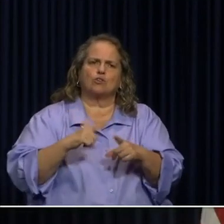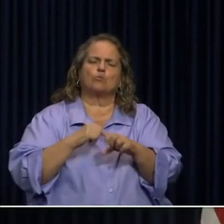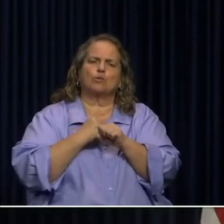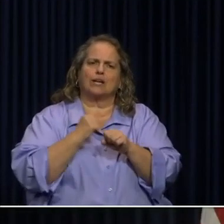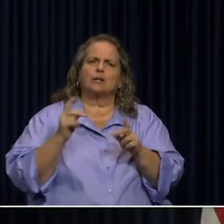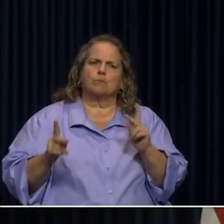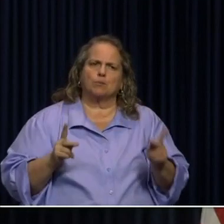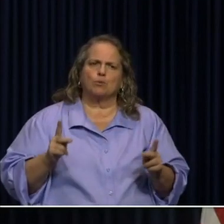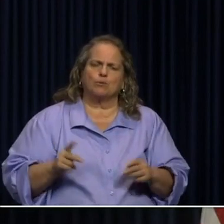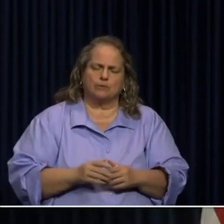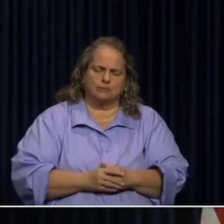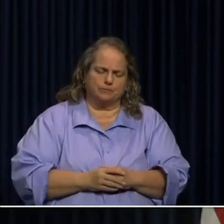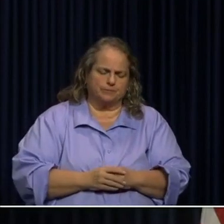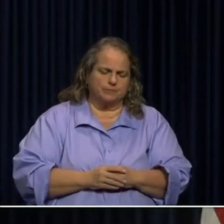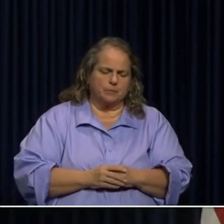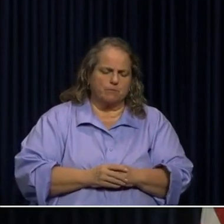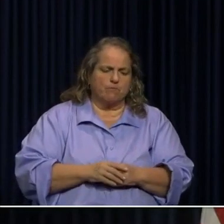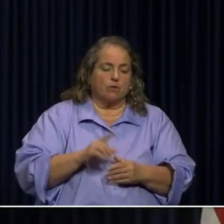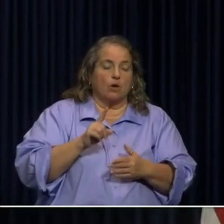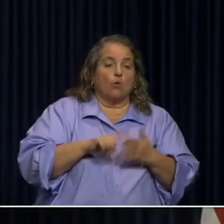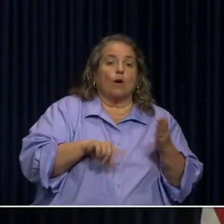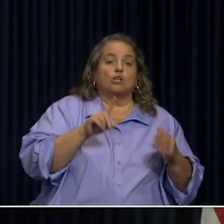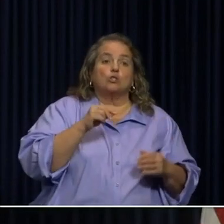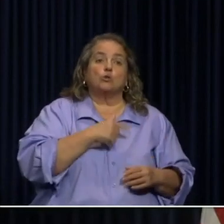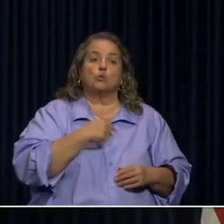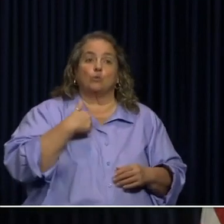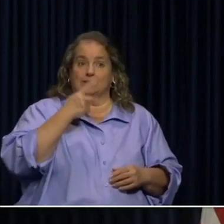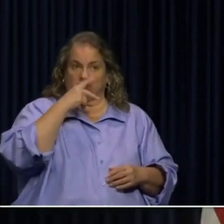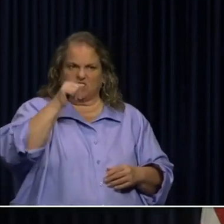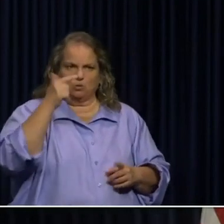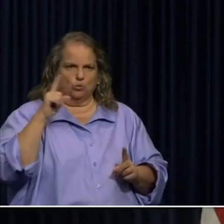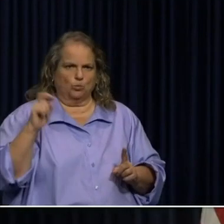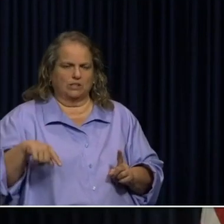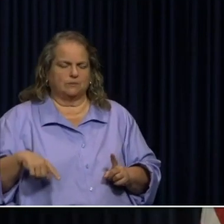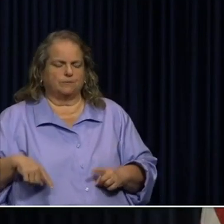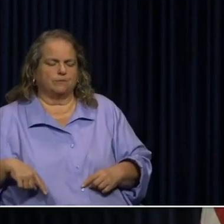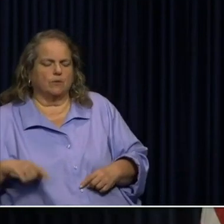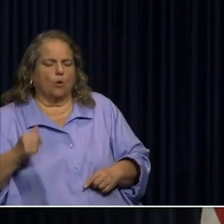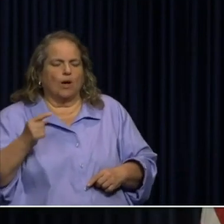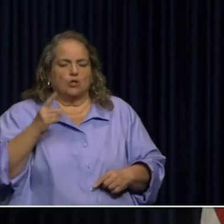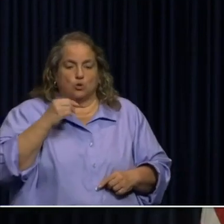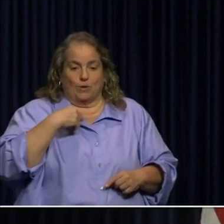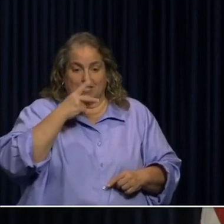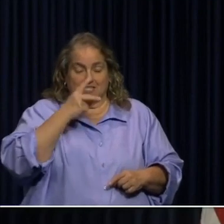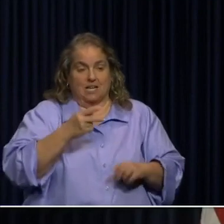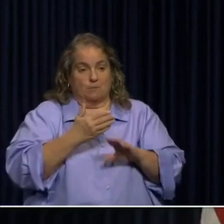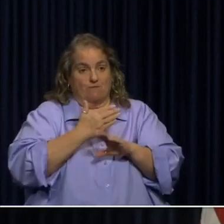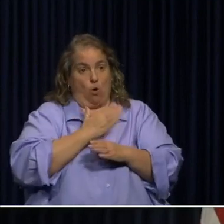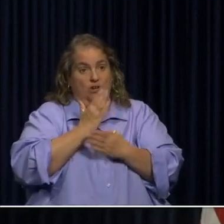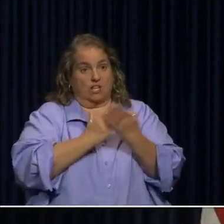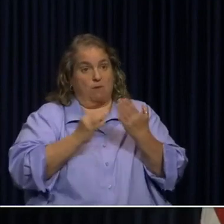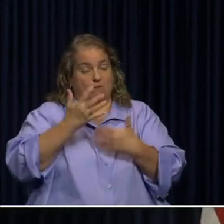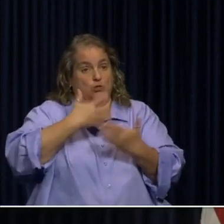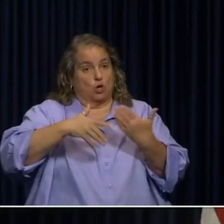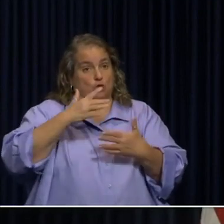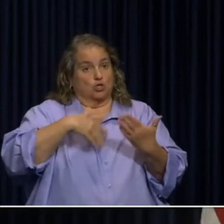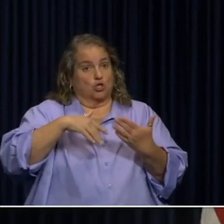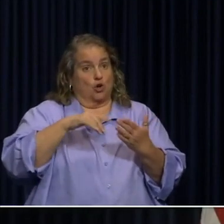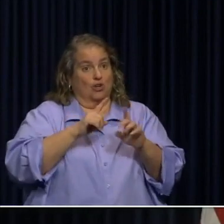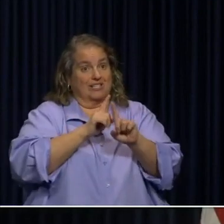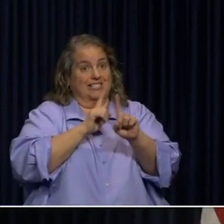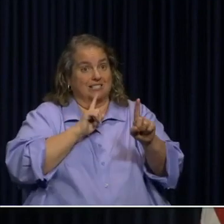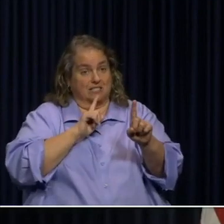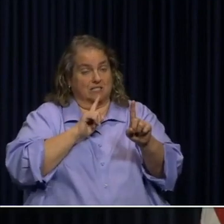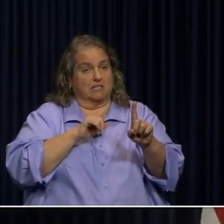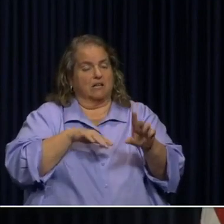people. What do we see before some of the social distancing measures are lifted? Decrease in new cases